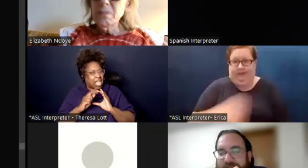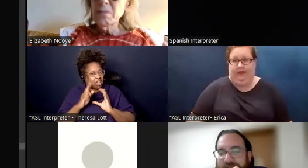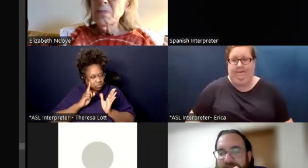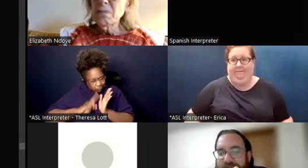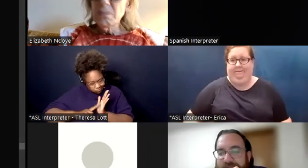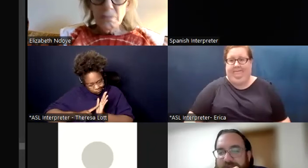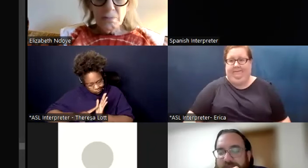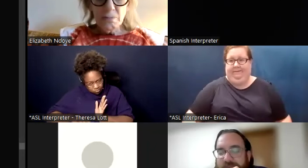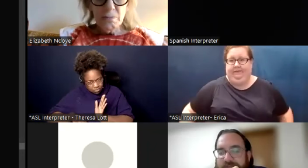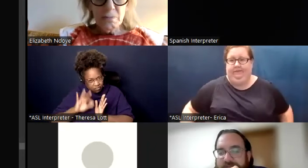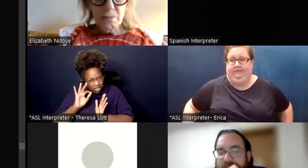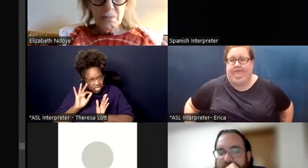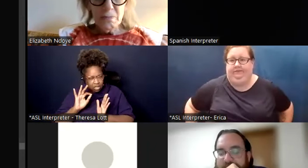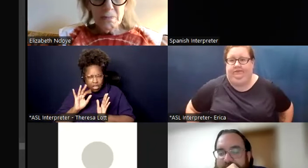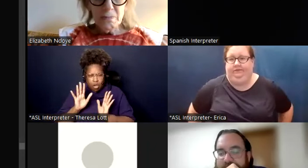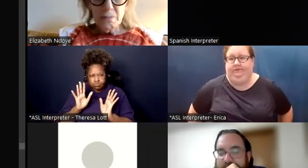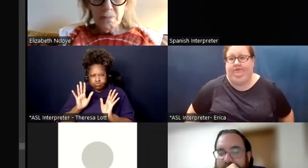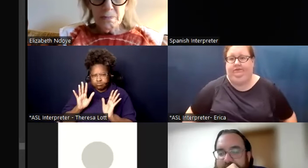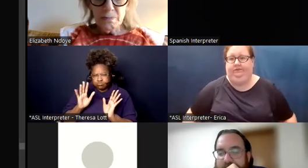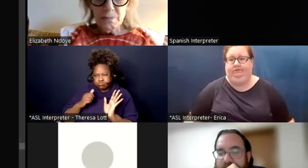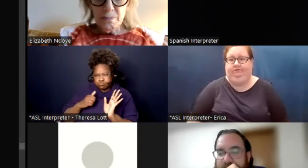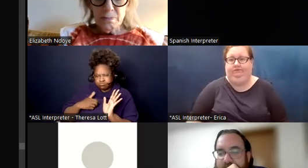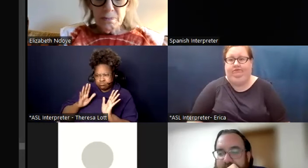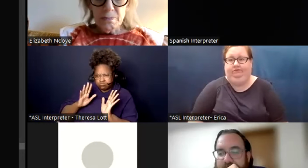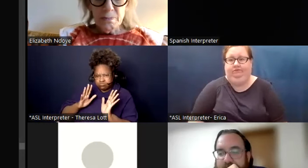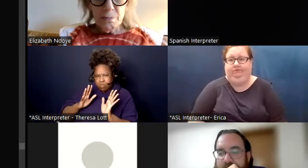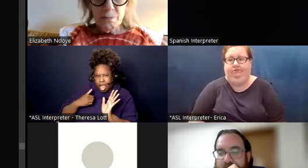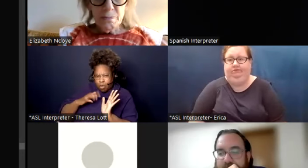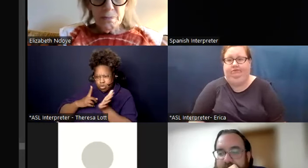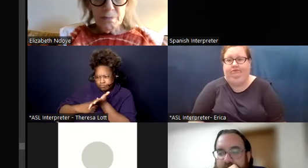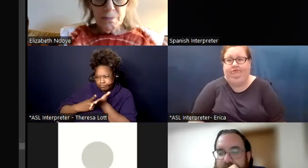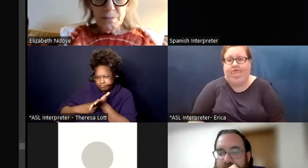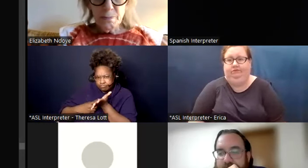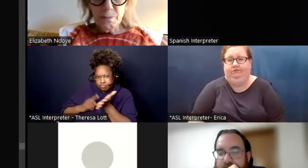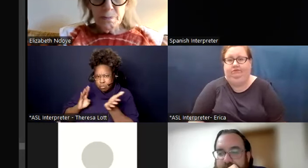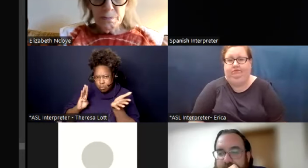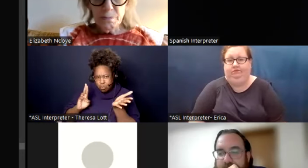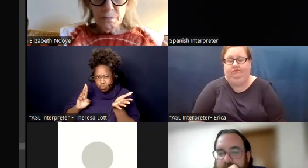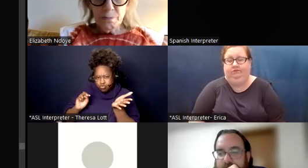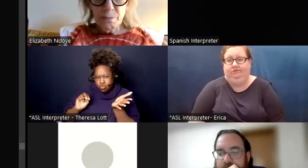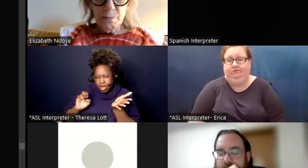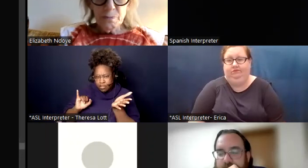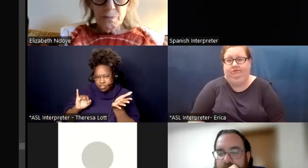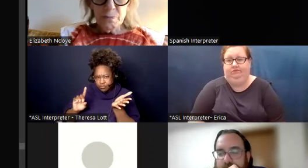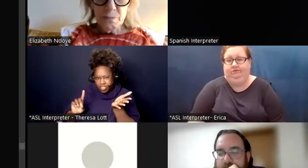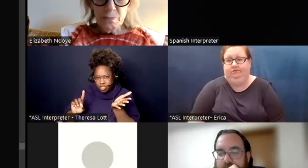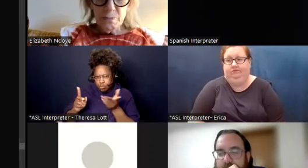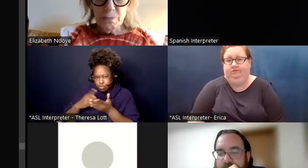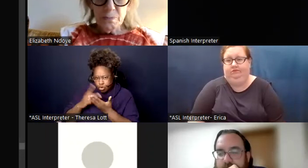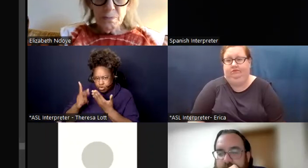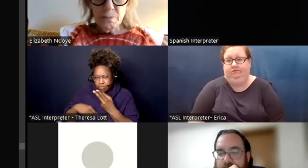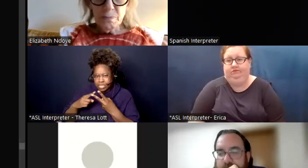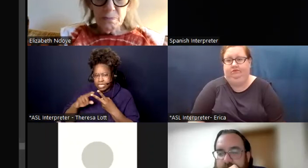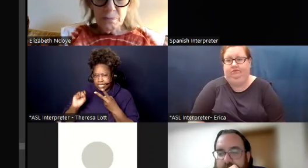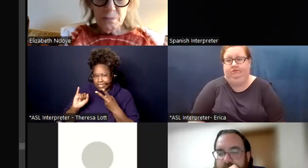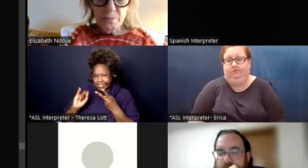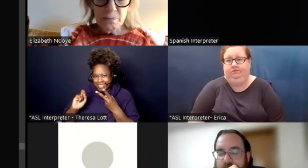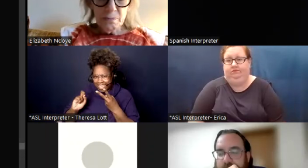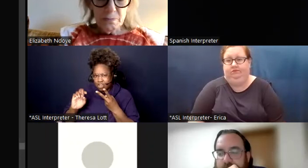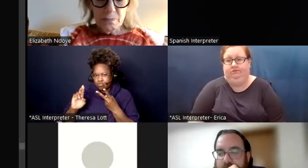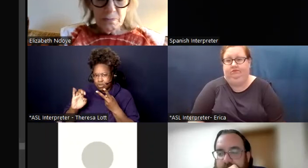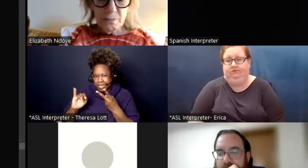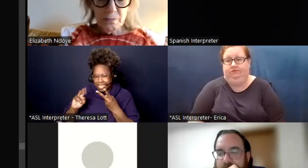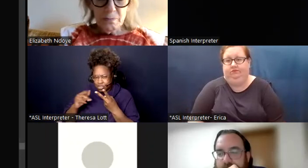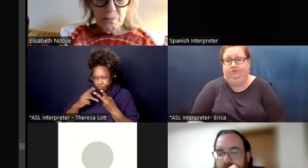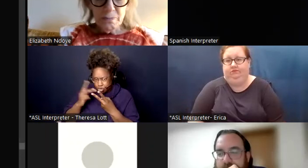it. All right. I Who it mean, was. I'll talk internally with our brownfields program and our site remediation program. And actually, one of my colleagues